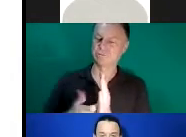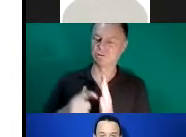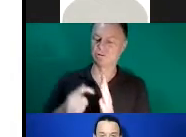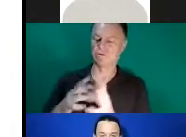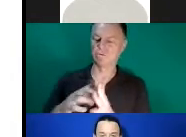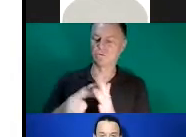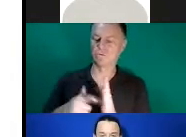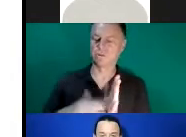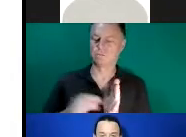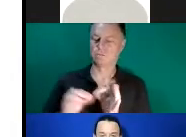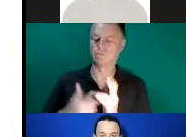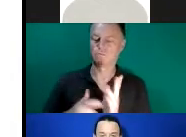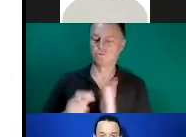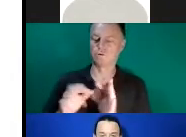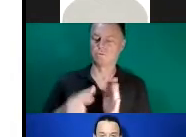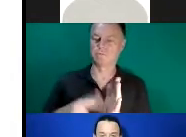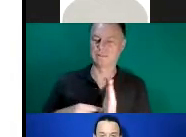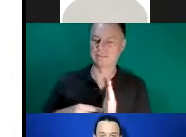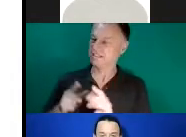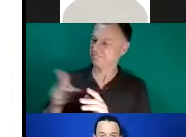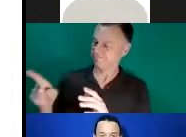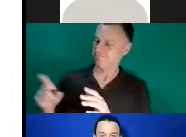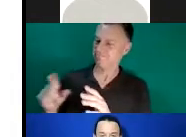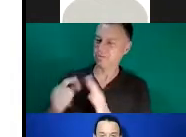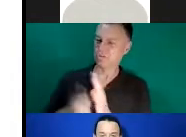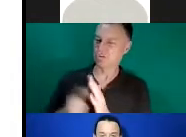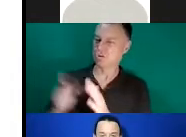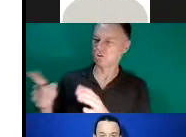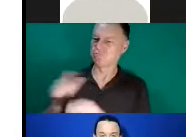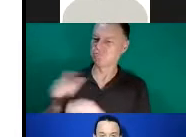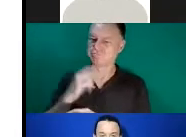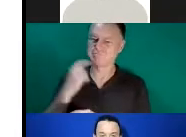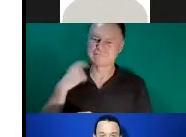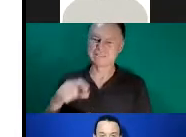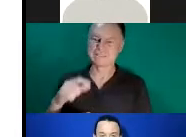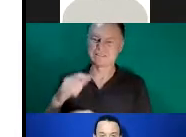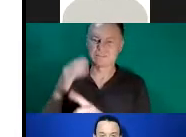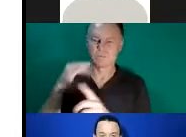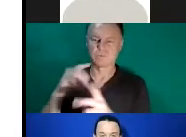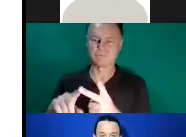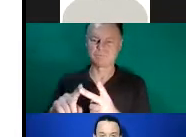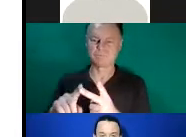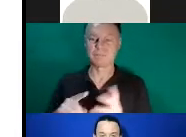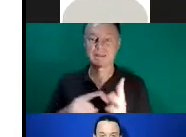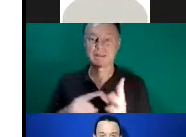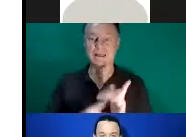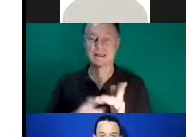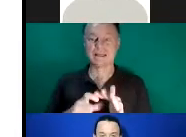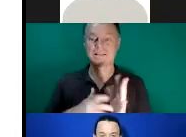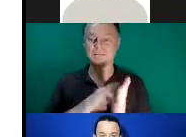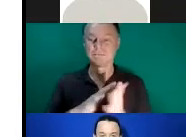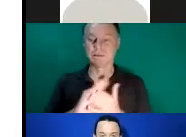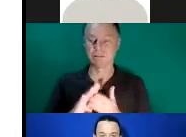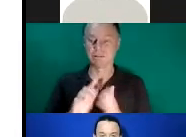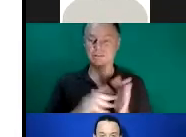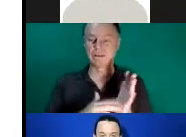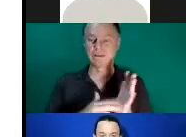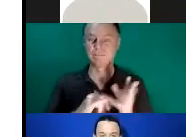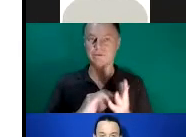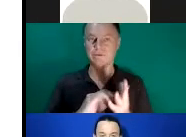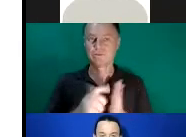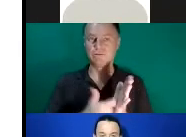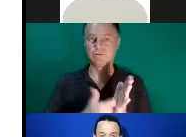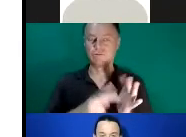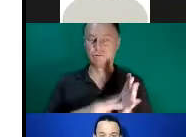William Broadbent, accusing him of committing the crime. Alice Marsh and Emma Shrivel were